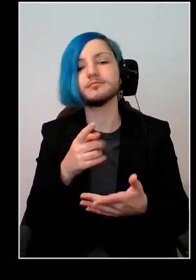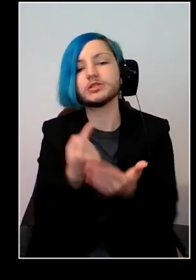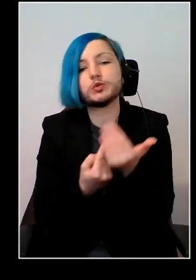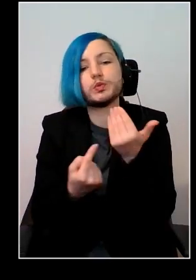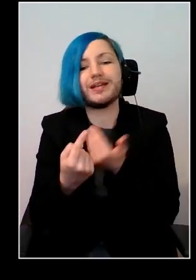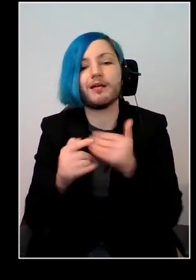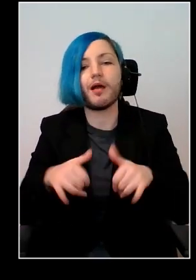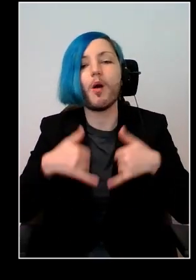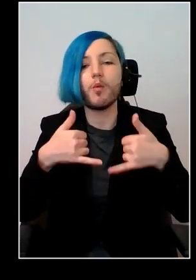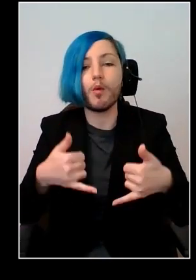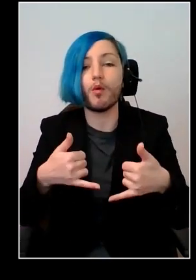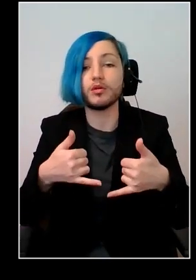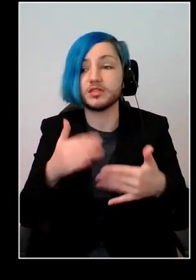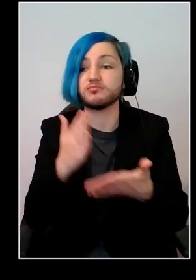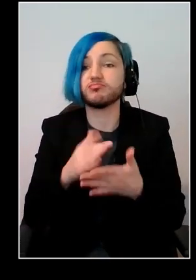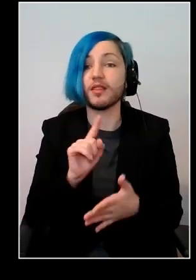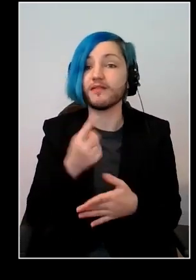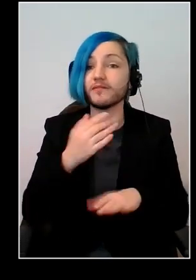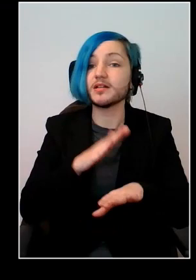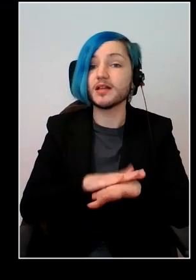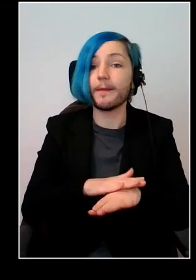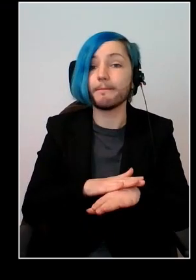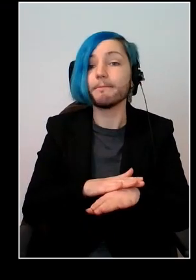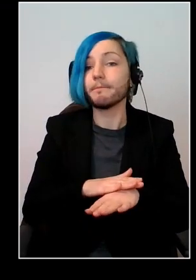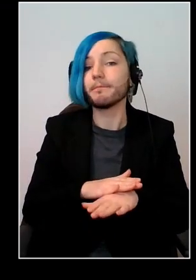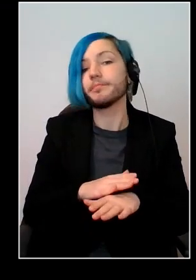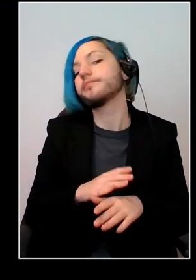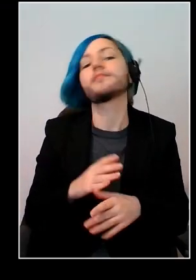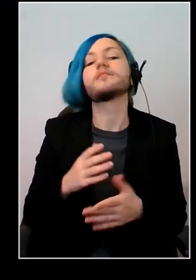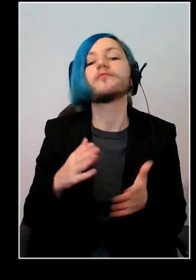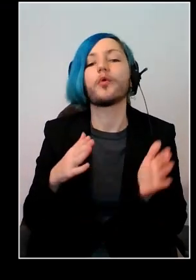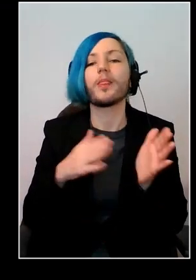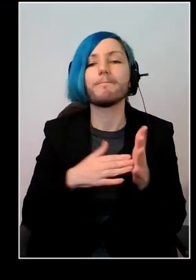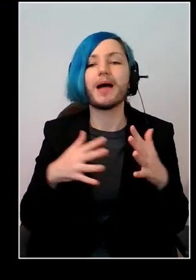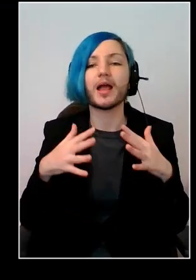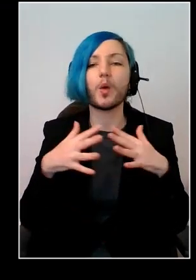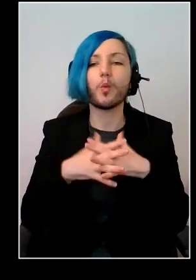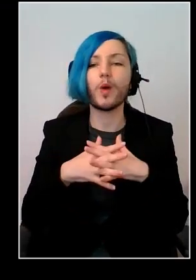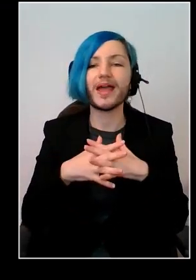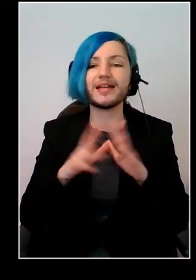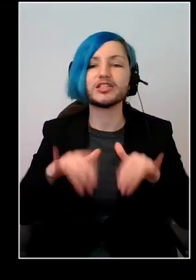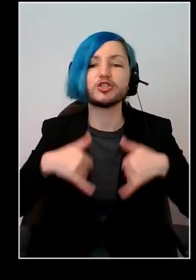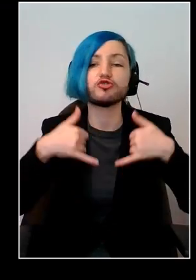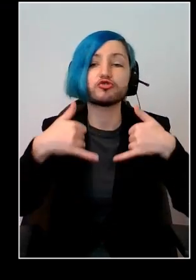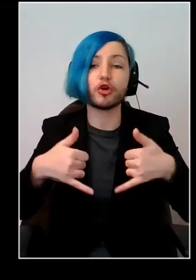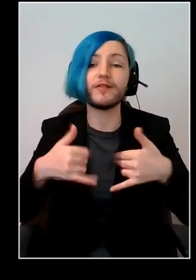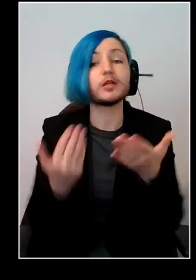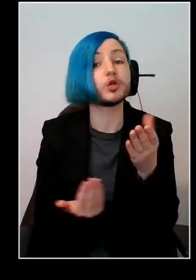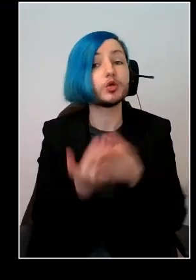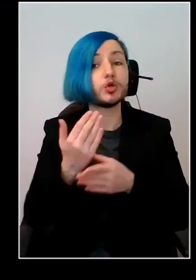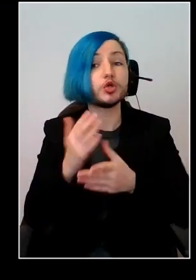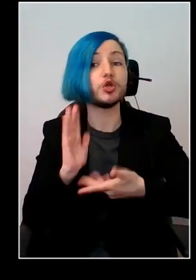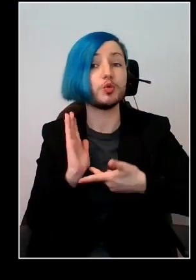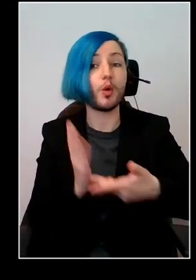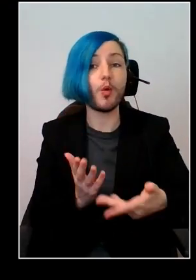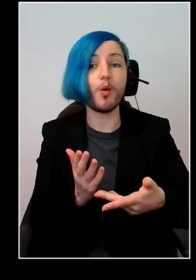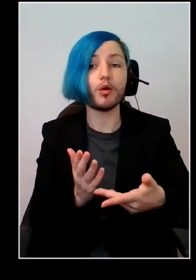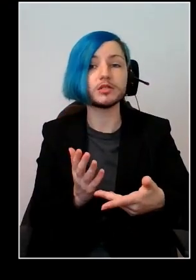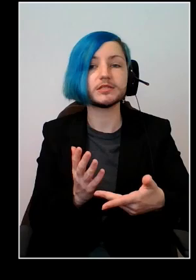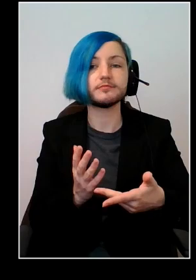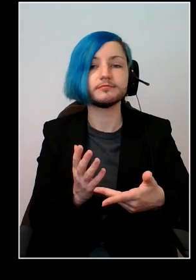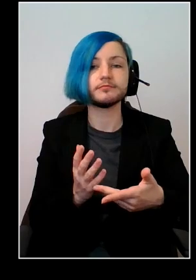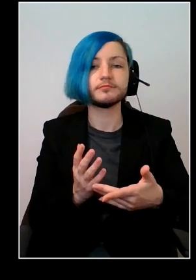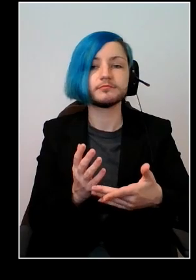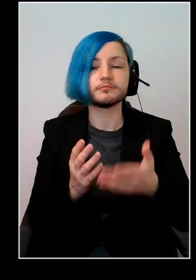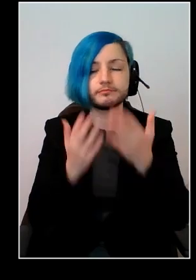Basically, the inaugural recipient of the Mike Wade Trophy, which is a new honour dedicated to the